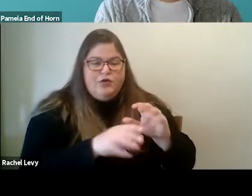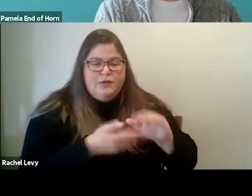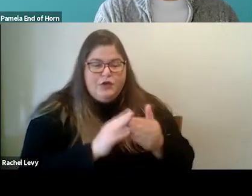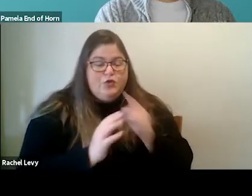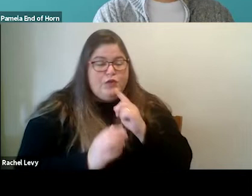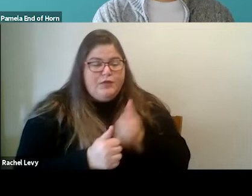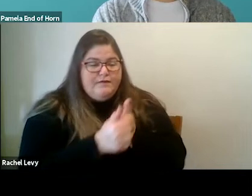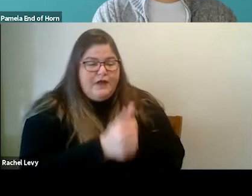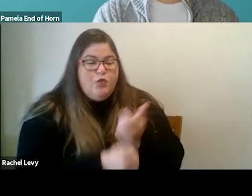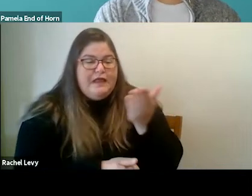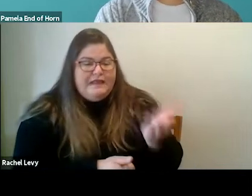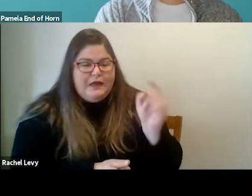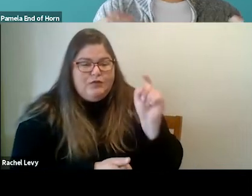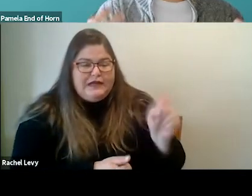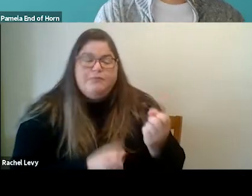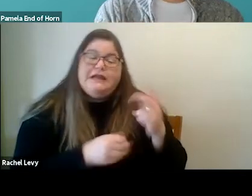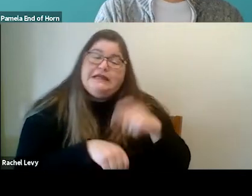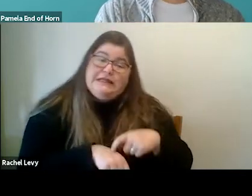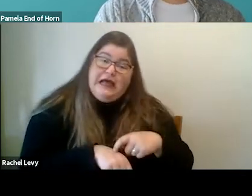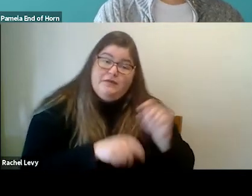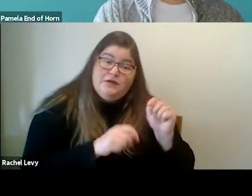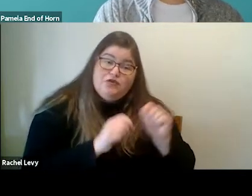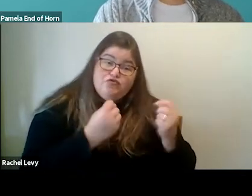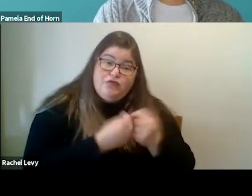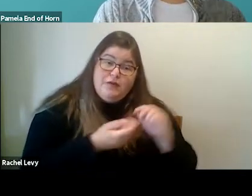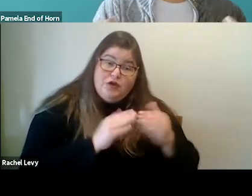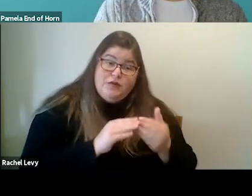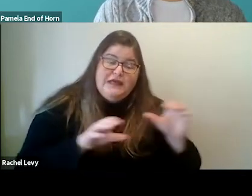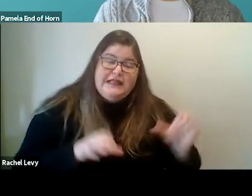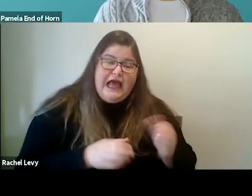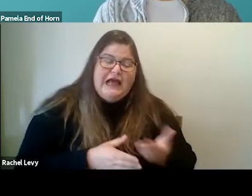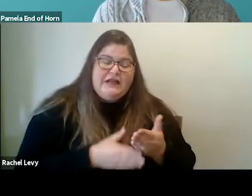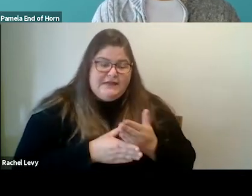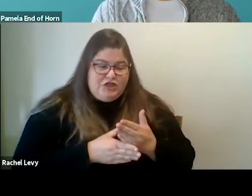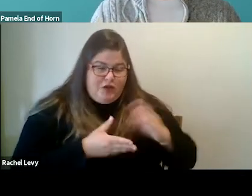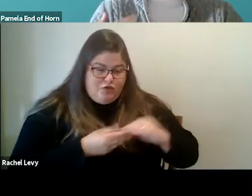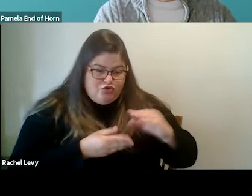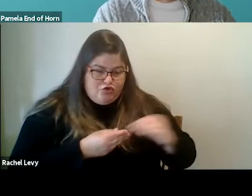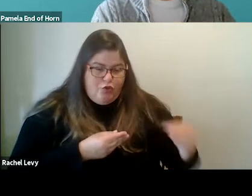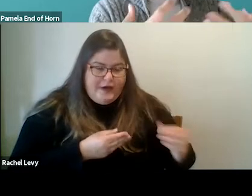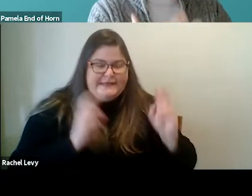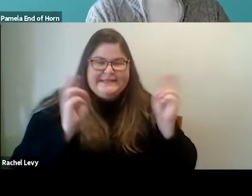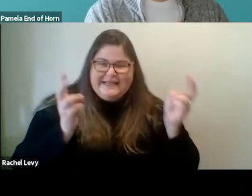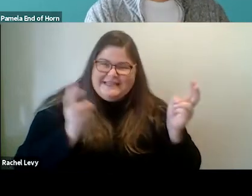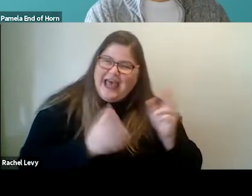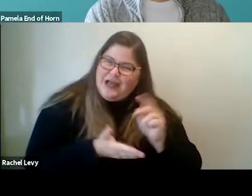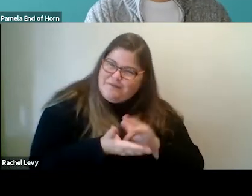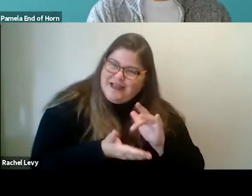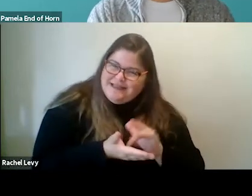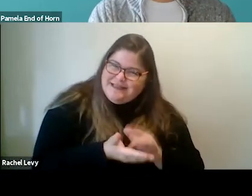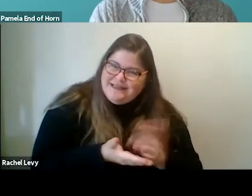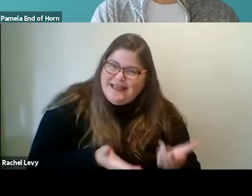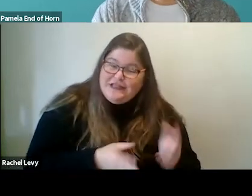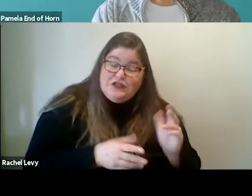need. Many times within tribal communities, the act of sharing stories is seen as medicine. So giving the